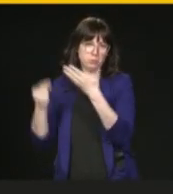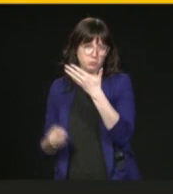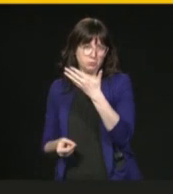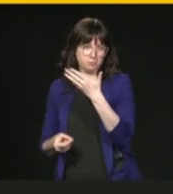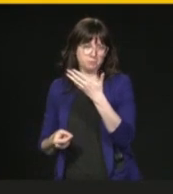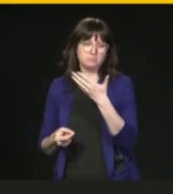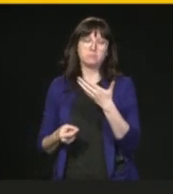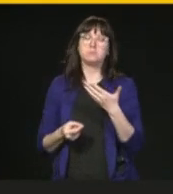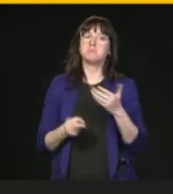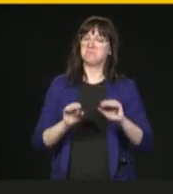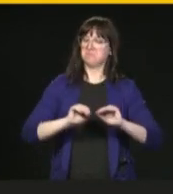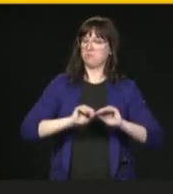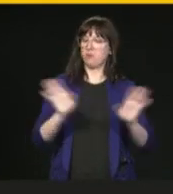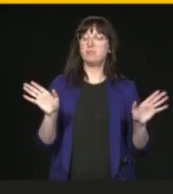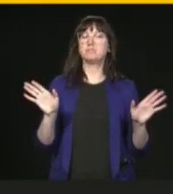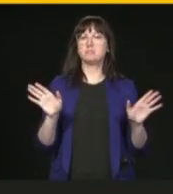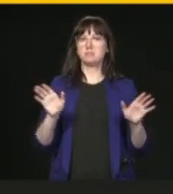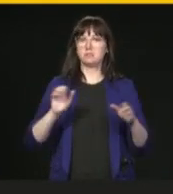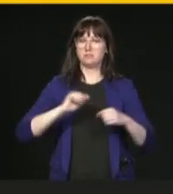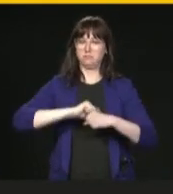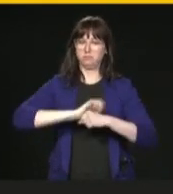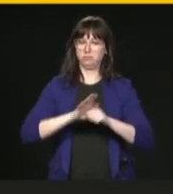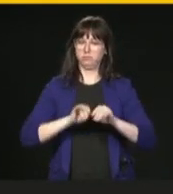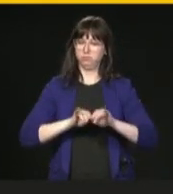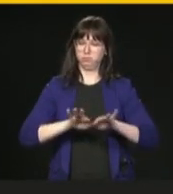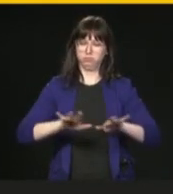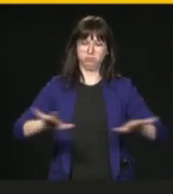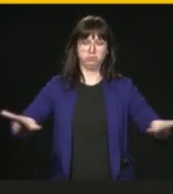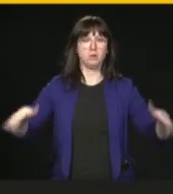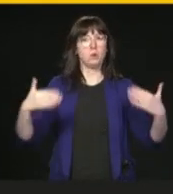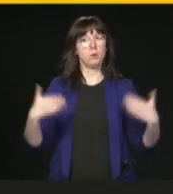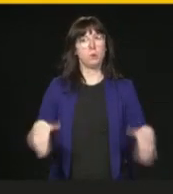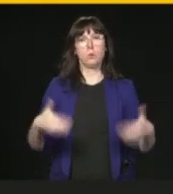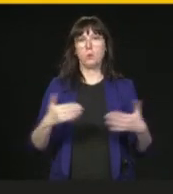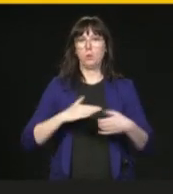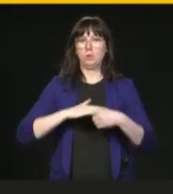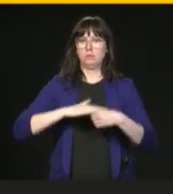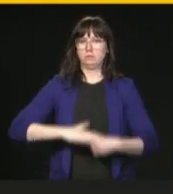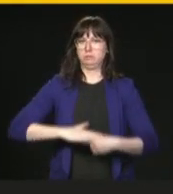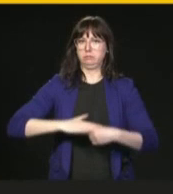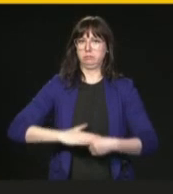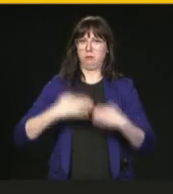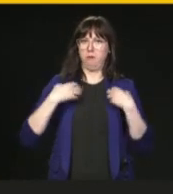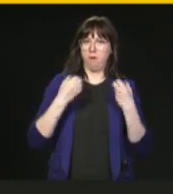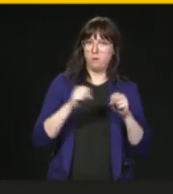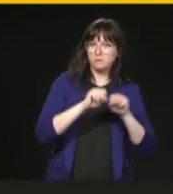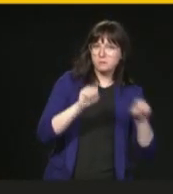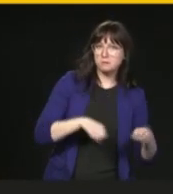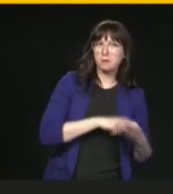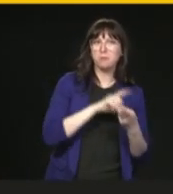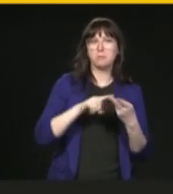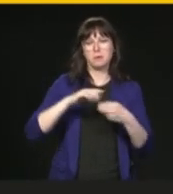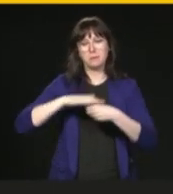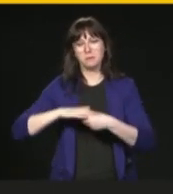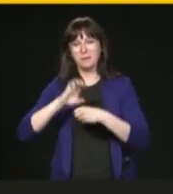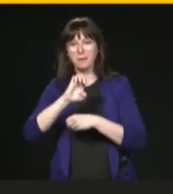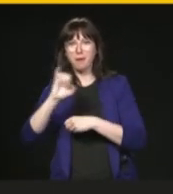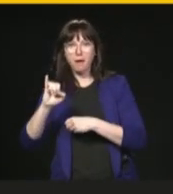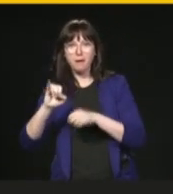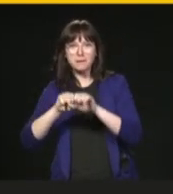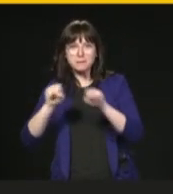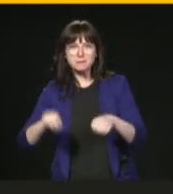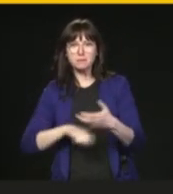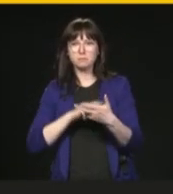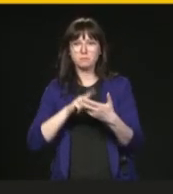It's clear that the pandemic is placing a lot of pressure on our healthcare system, on employment insurance, and particularly